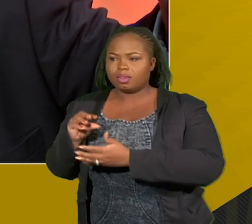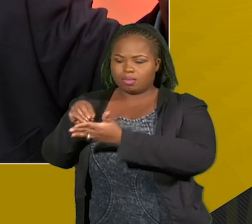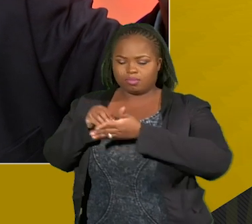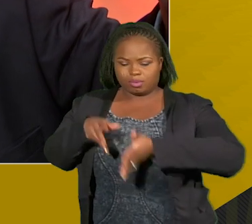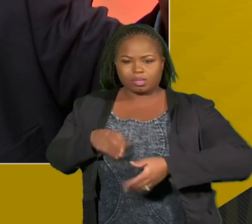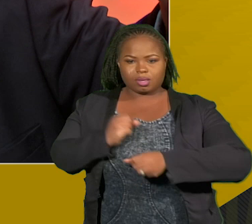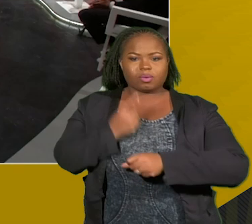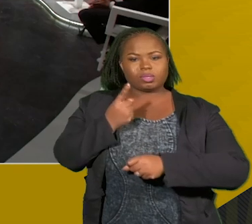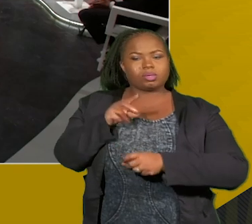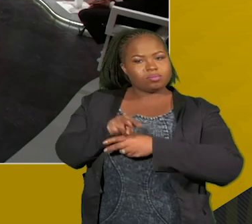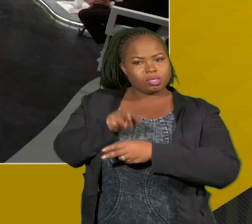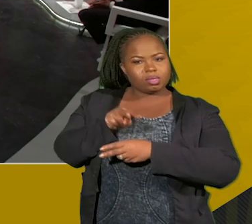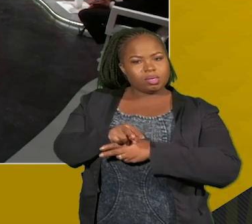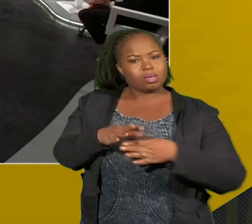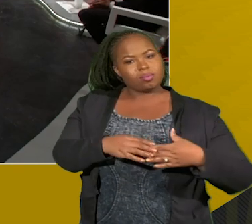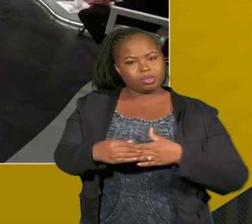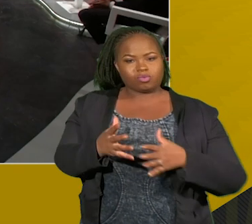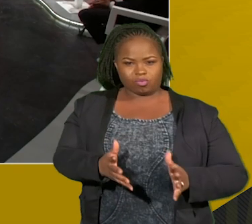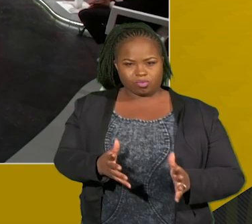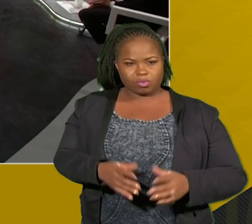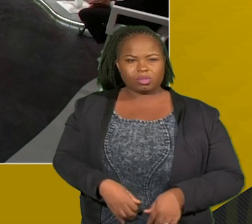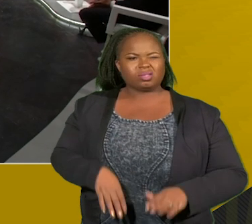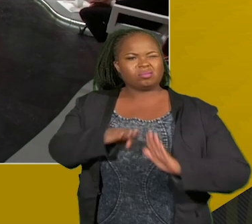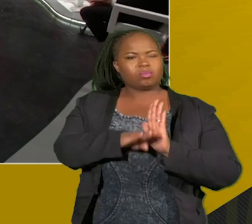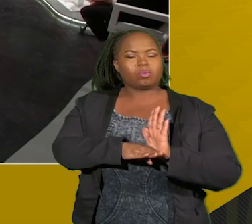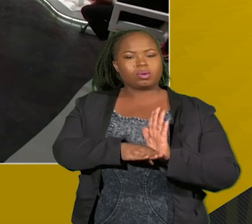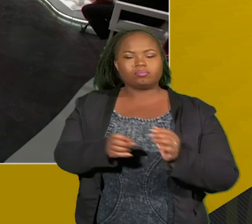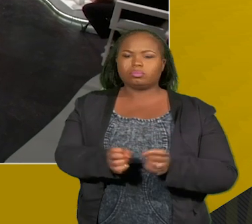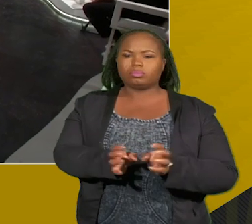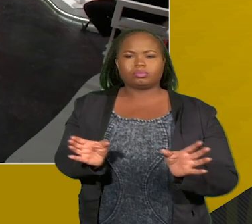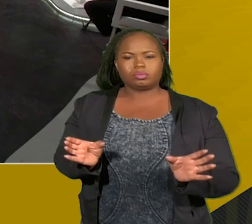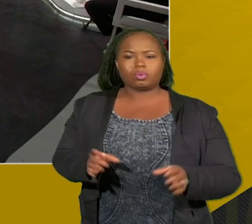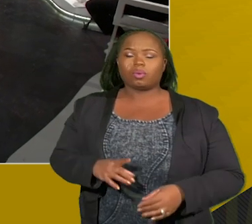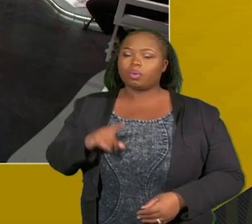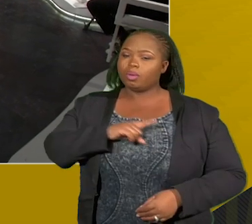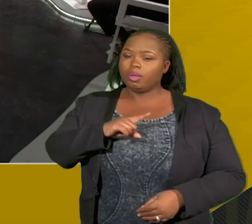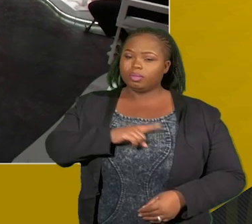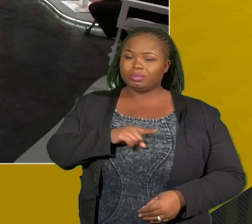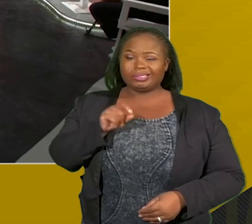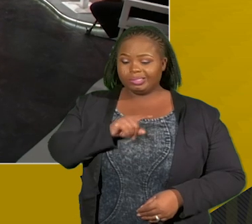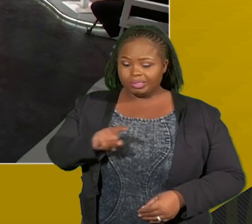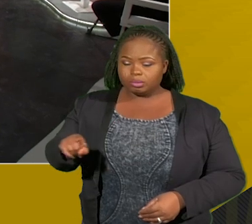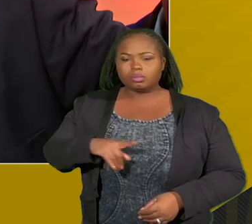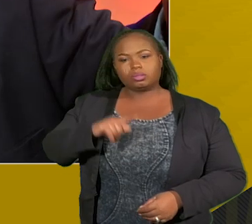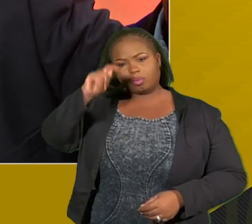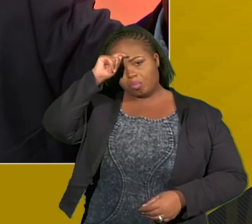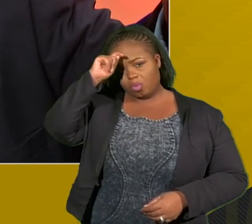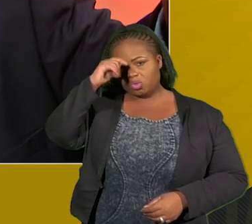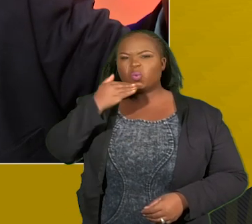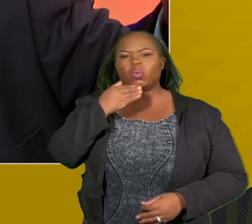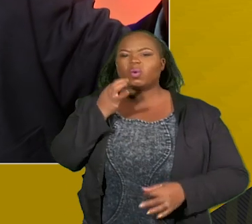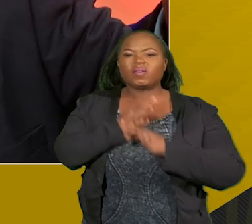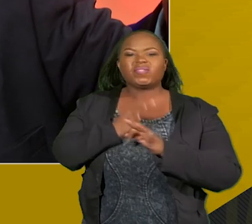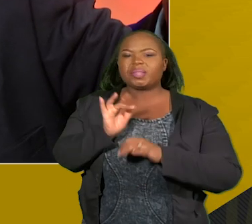boys. And this program is so huge because these are the boys raised without father